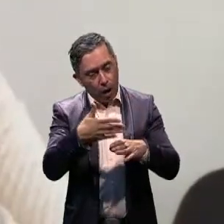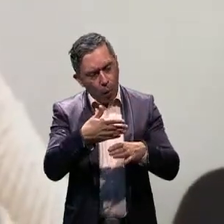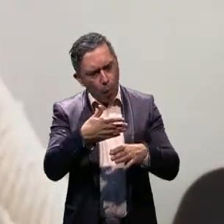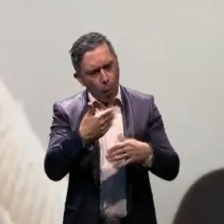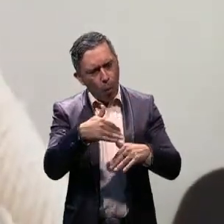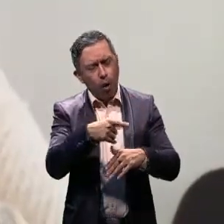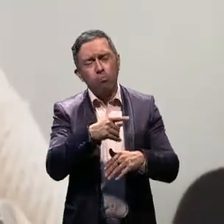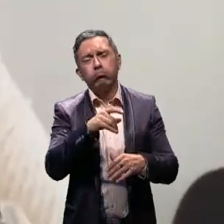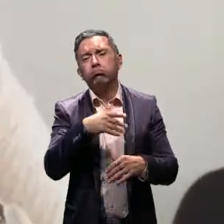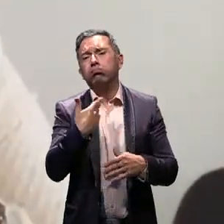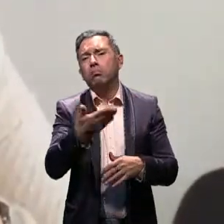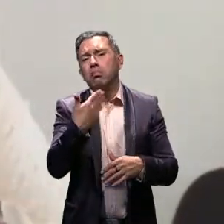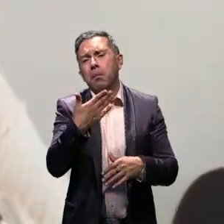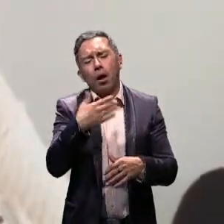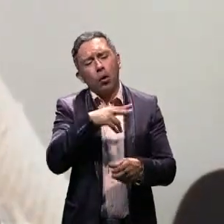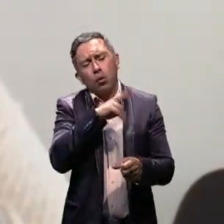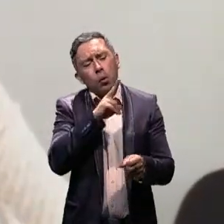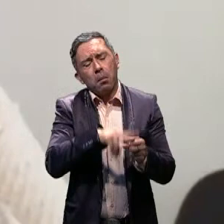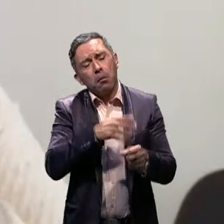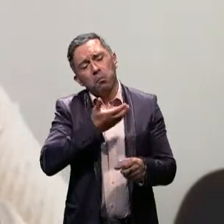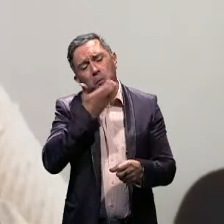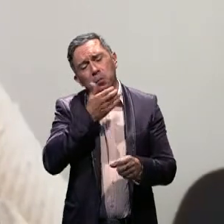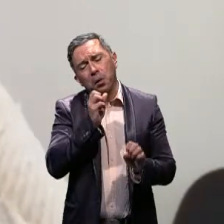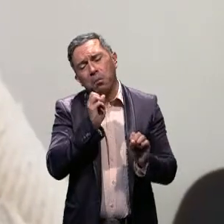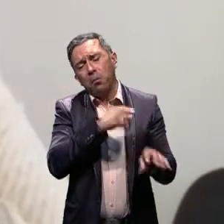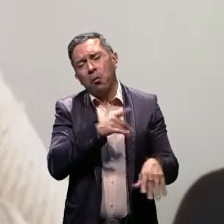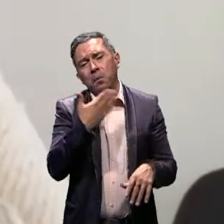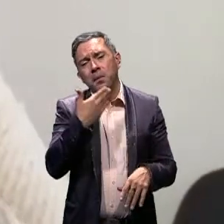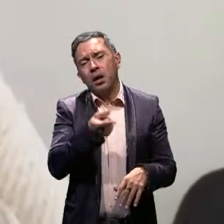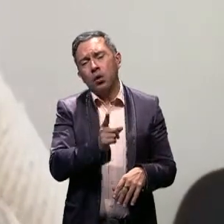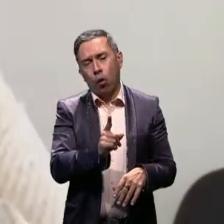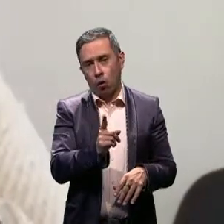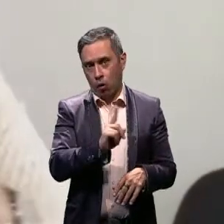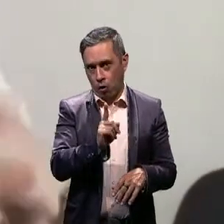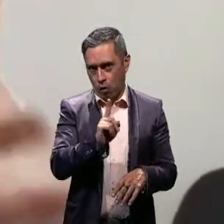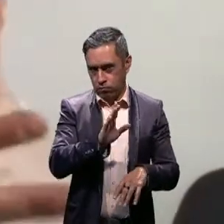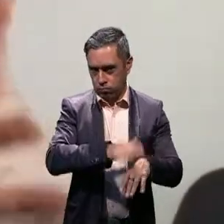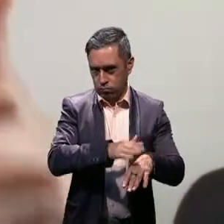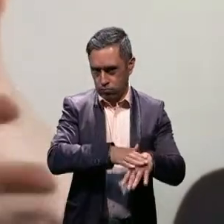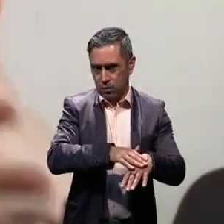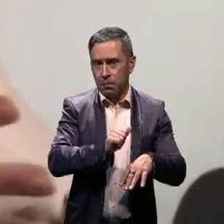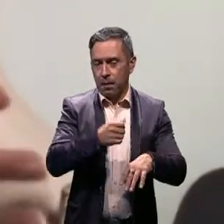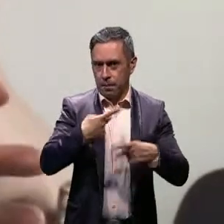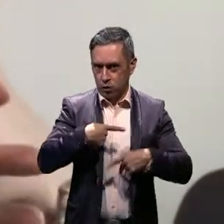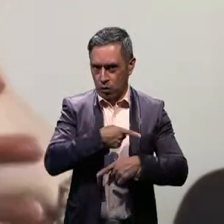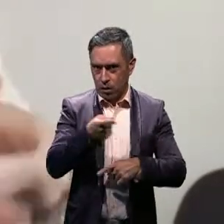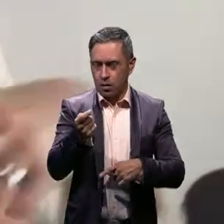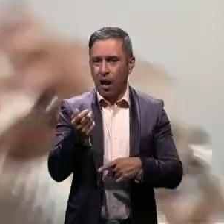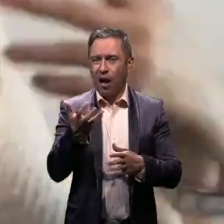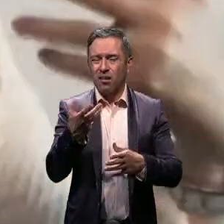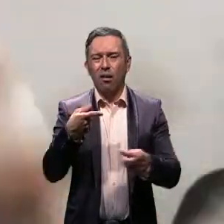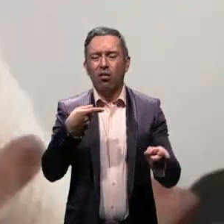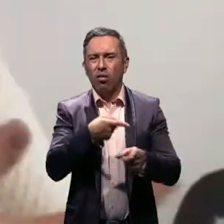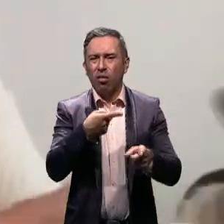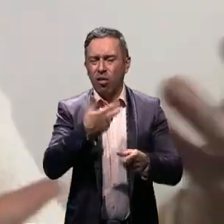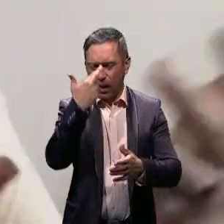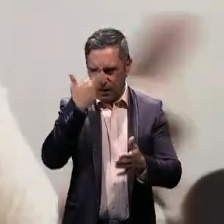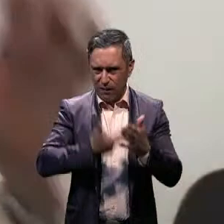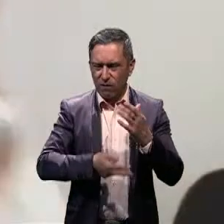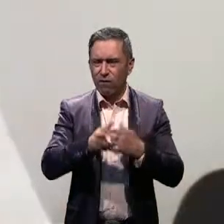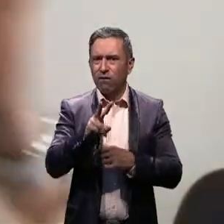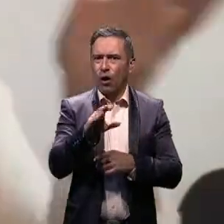to stop normalizing it. I mean, and to push this kind of people,